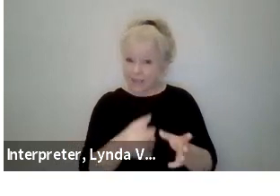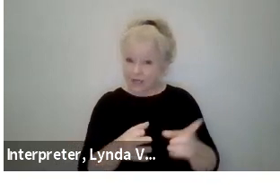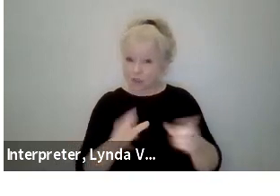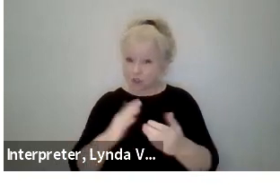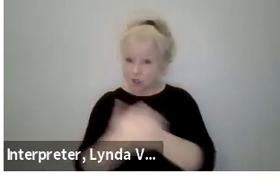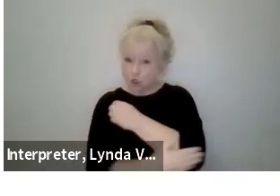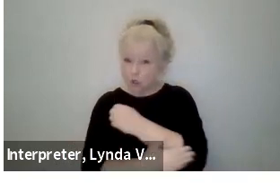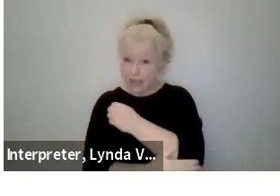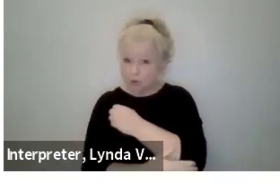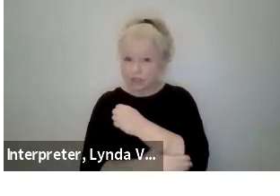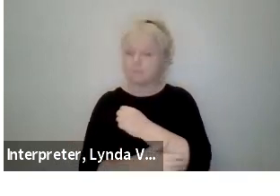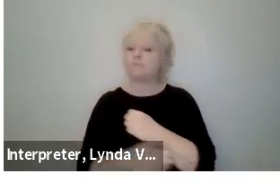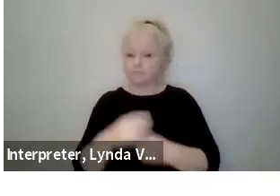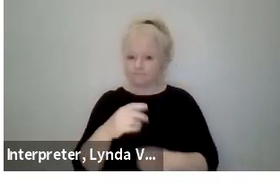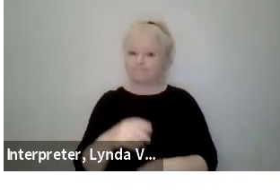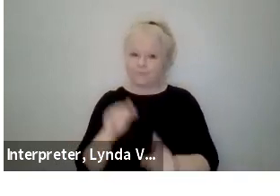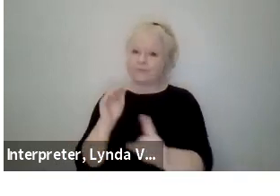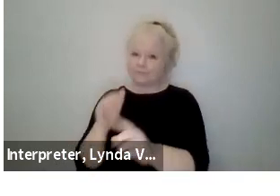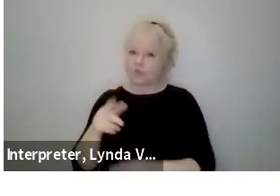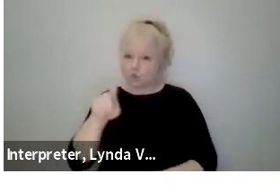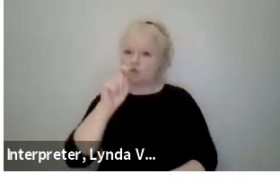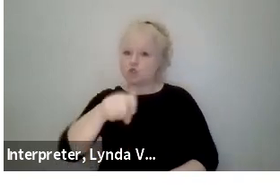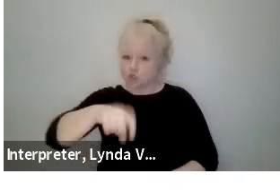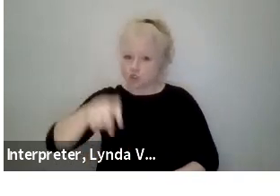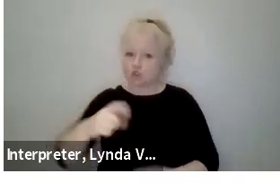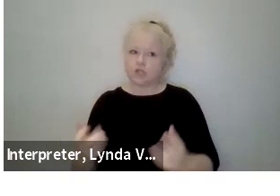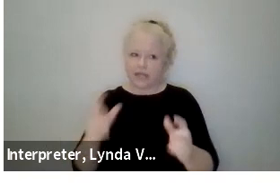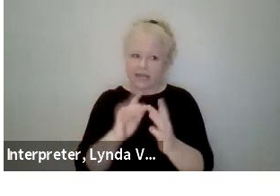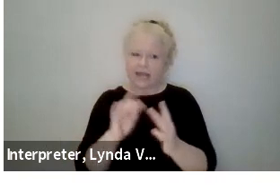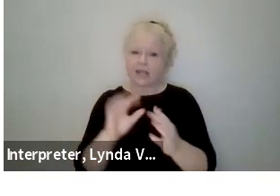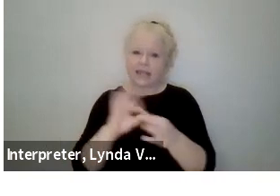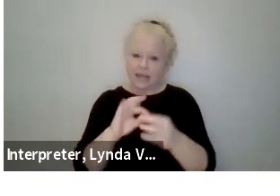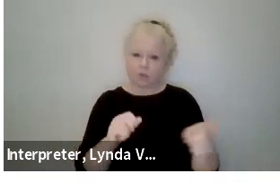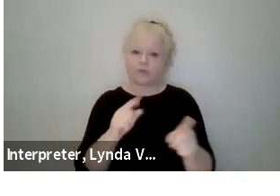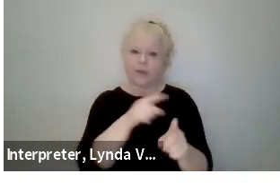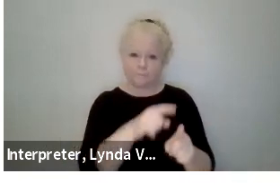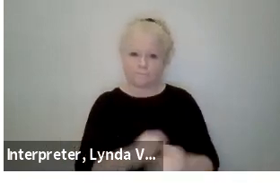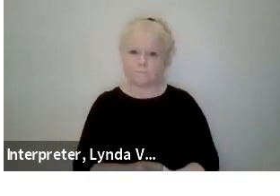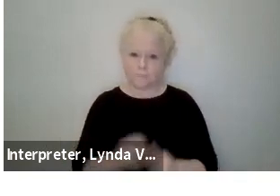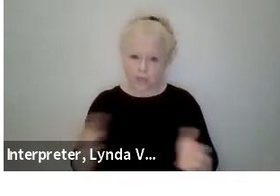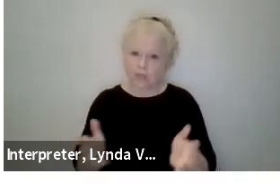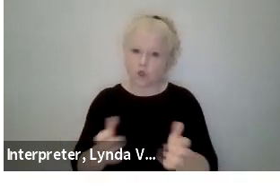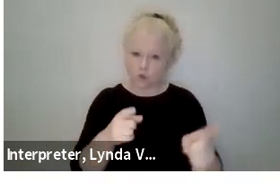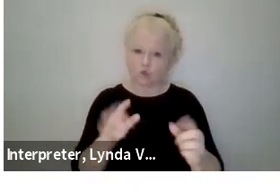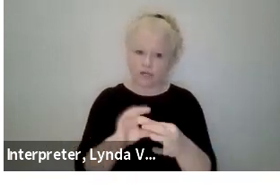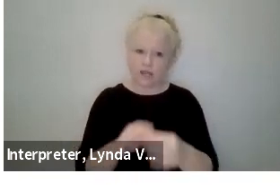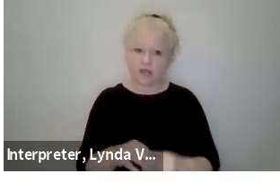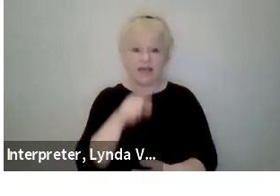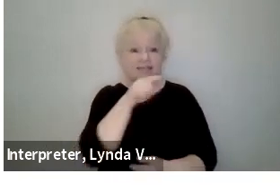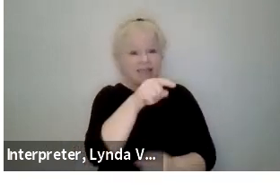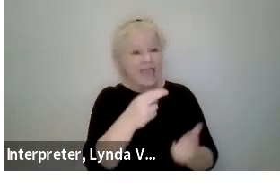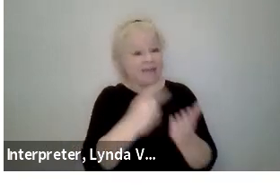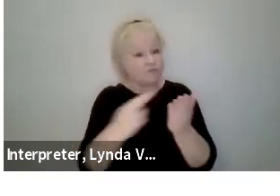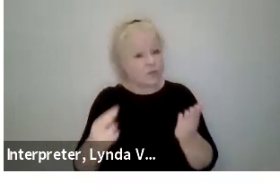I would really encourage that connection because they have a lot of resources that might not be available